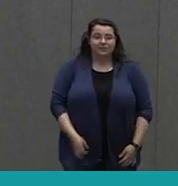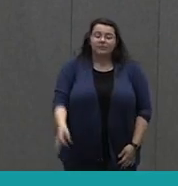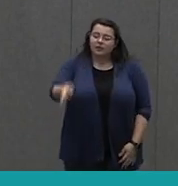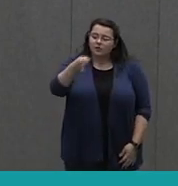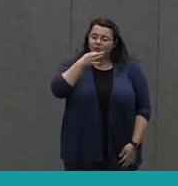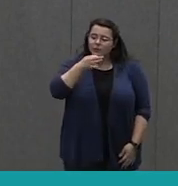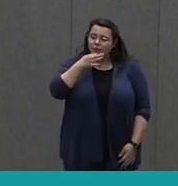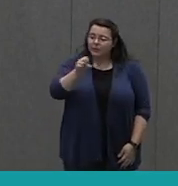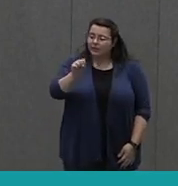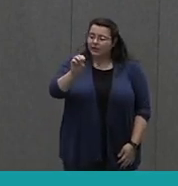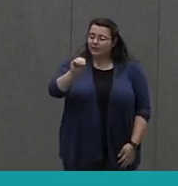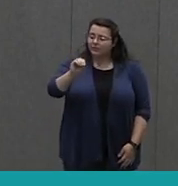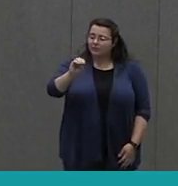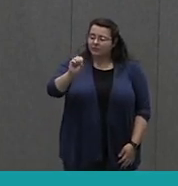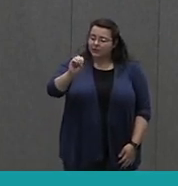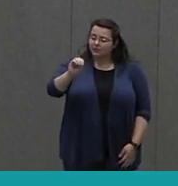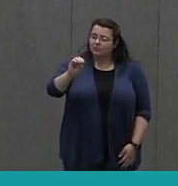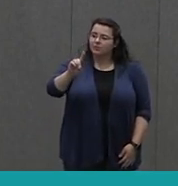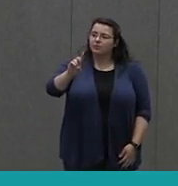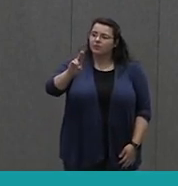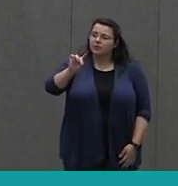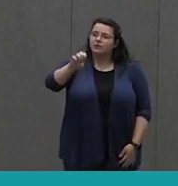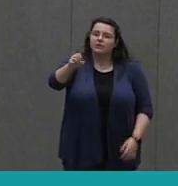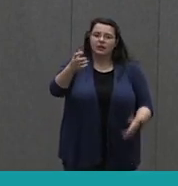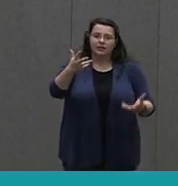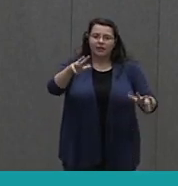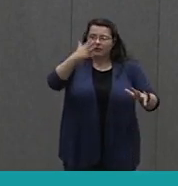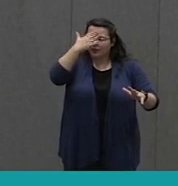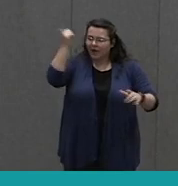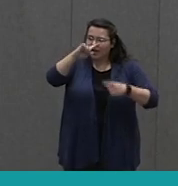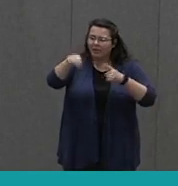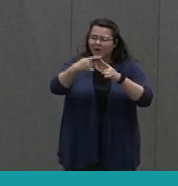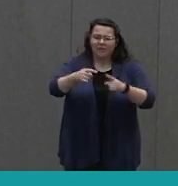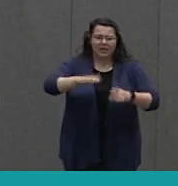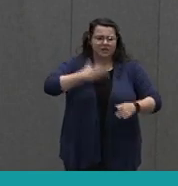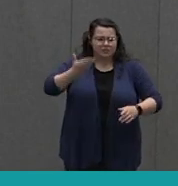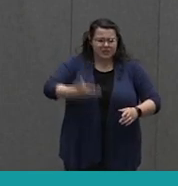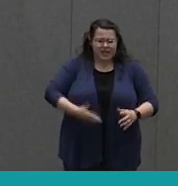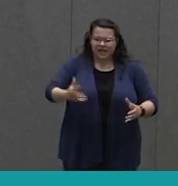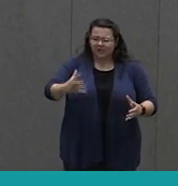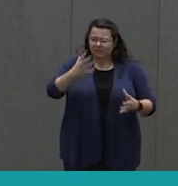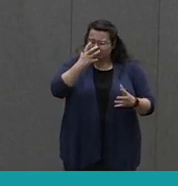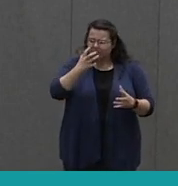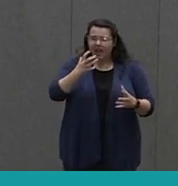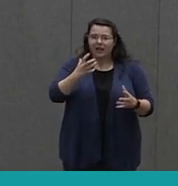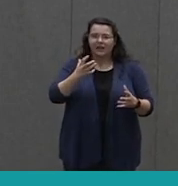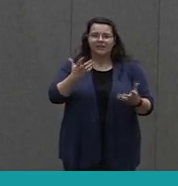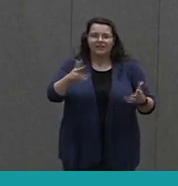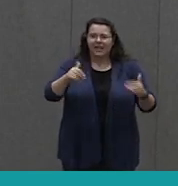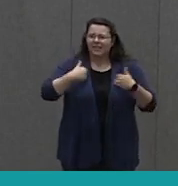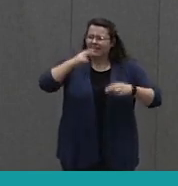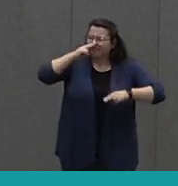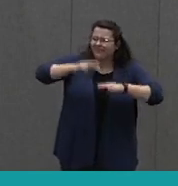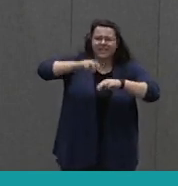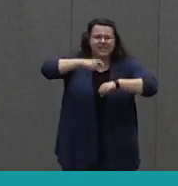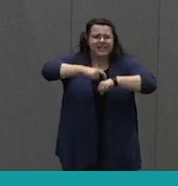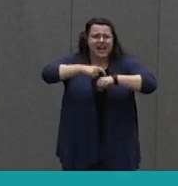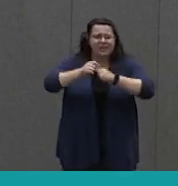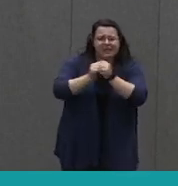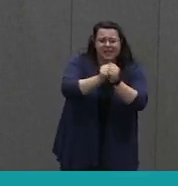Oh my goodness, there they are. This must be the treehouse. And wait, Smudge's face